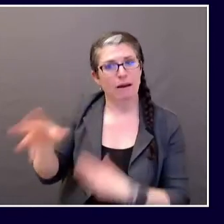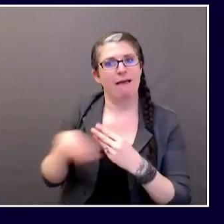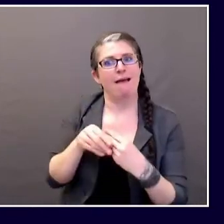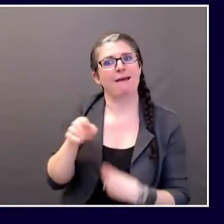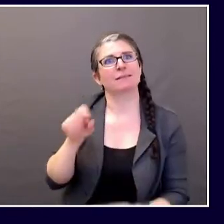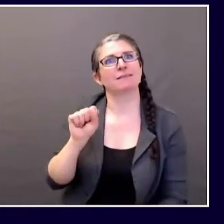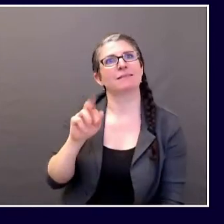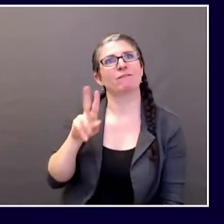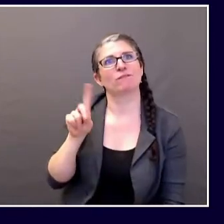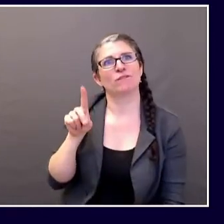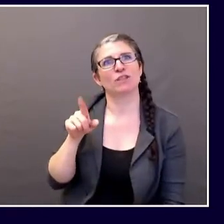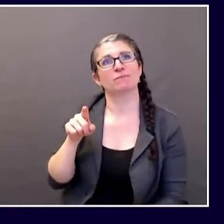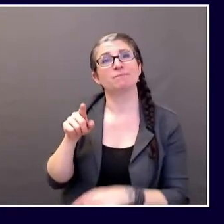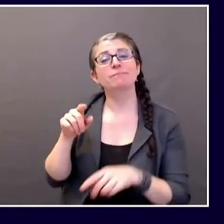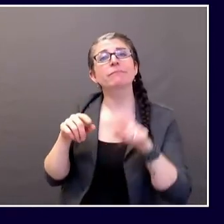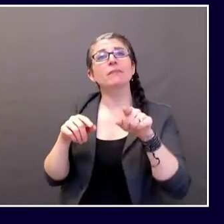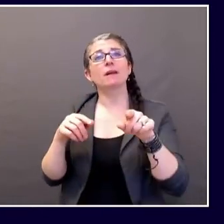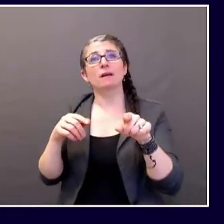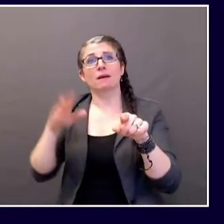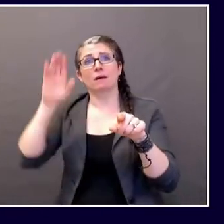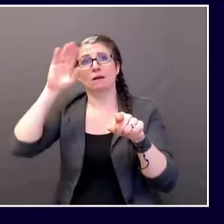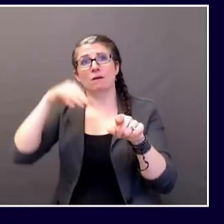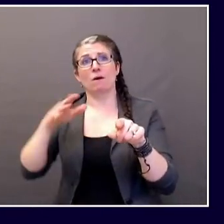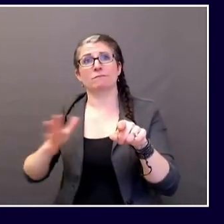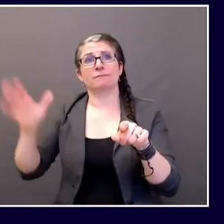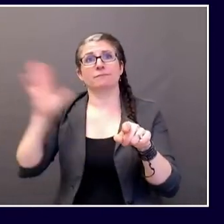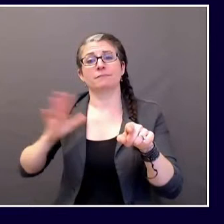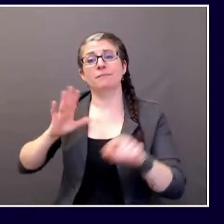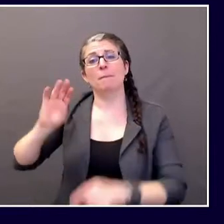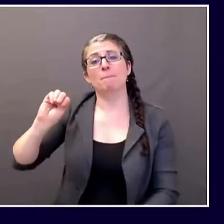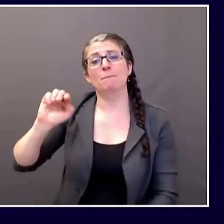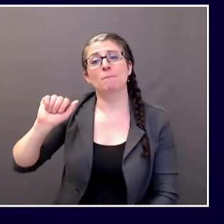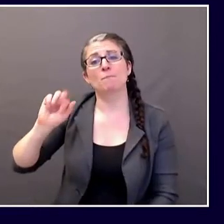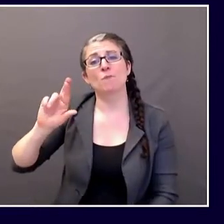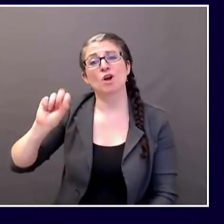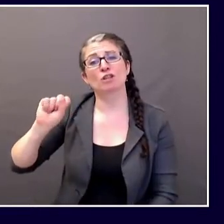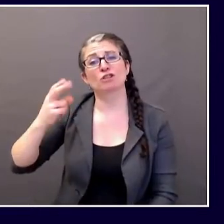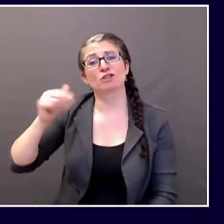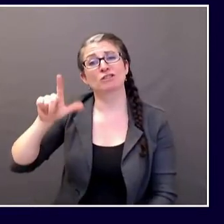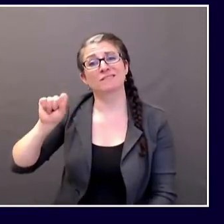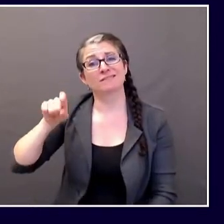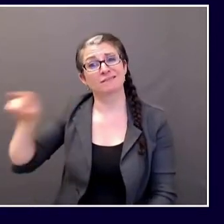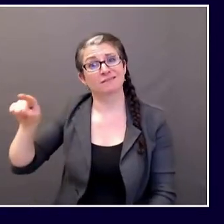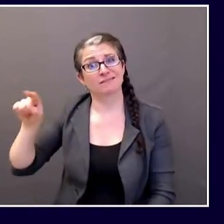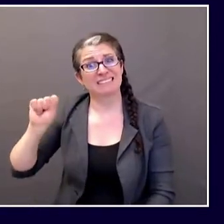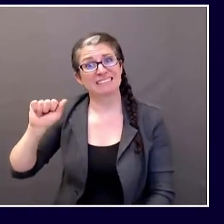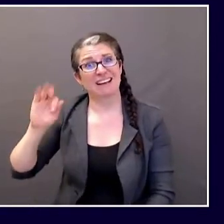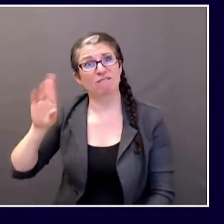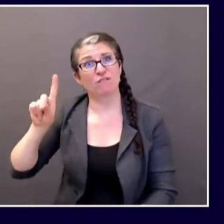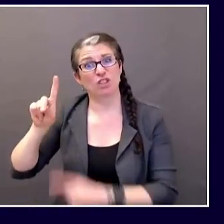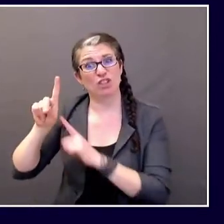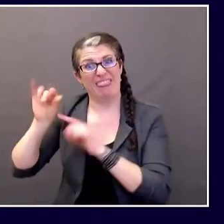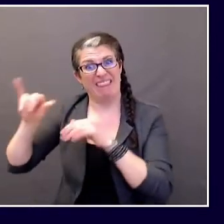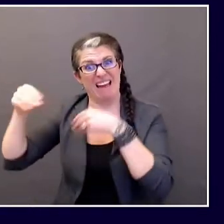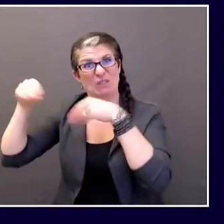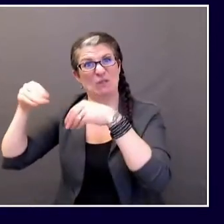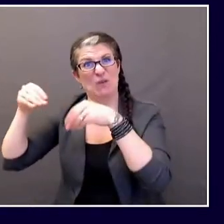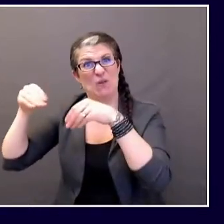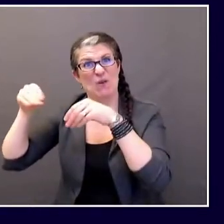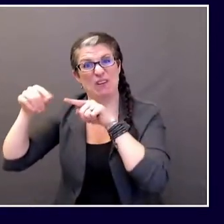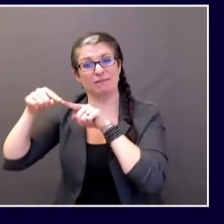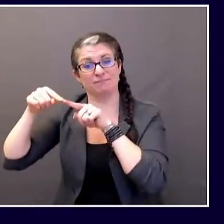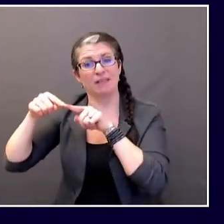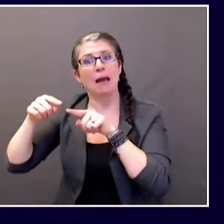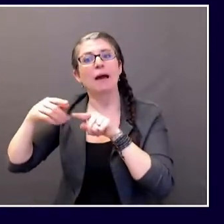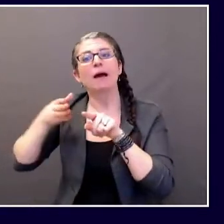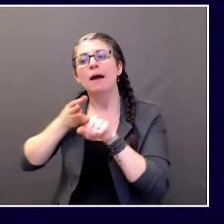County Emergency Management Agency, and the Maine Center for Disease Control and Prevention will welcome new patients, again, starting at about